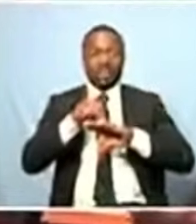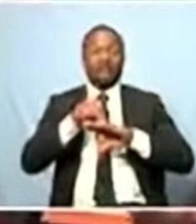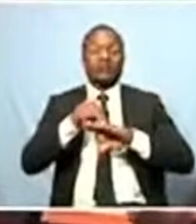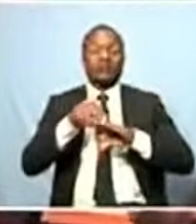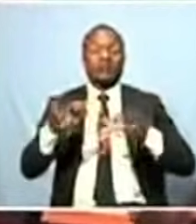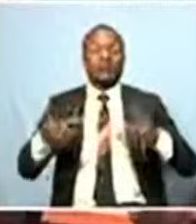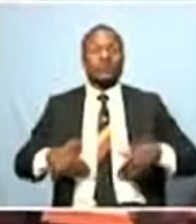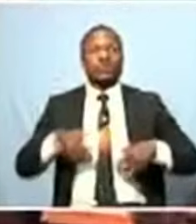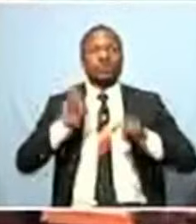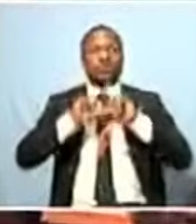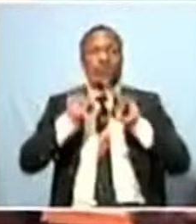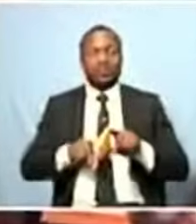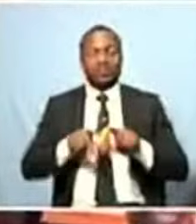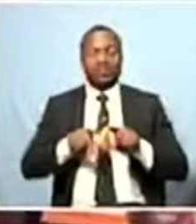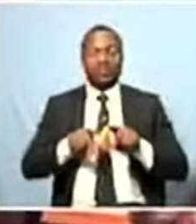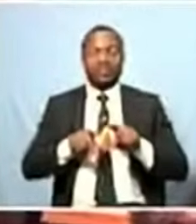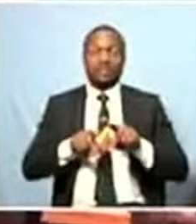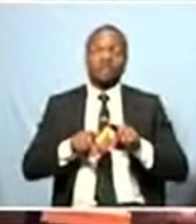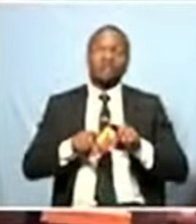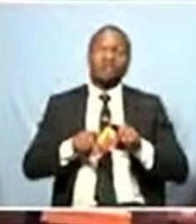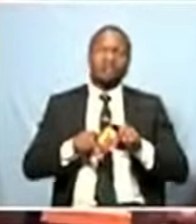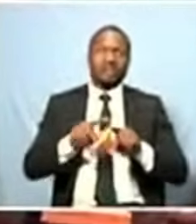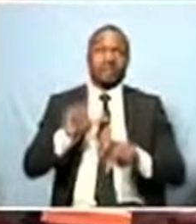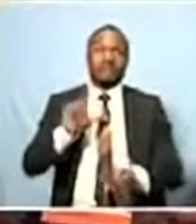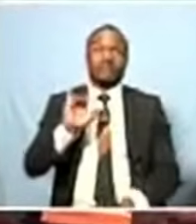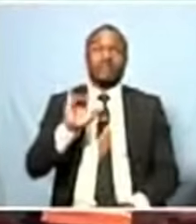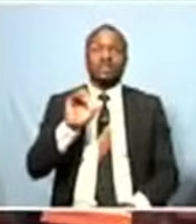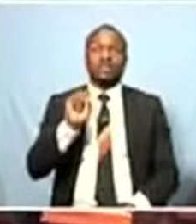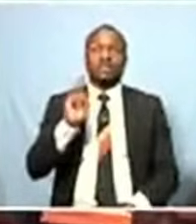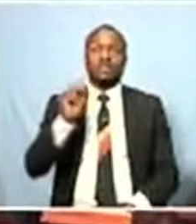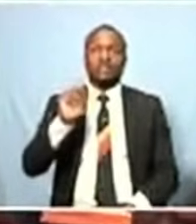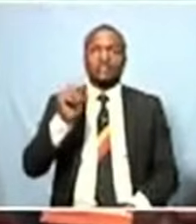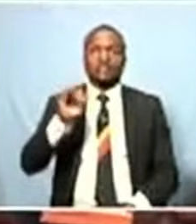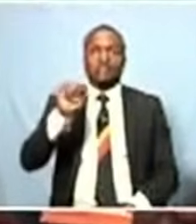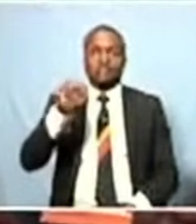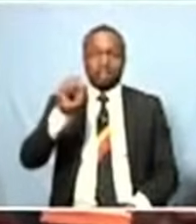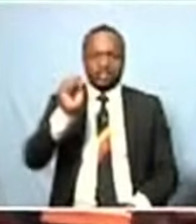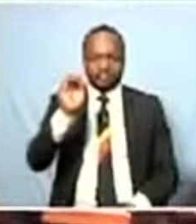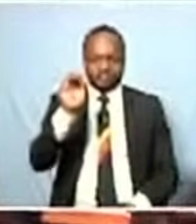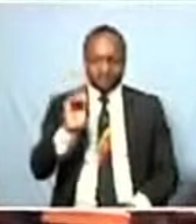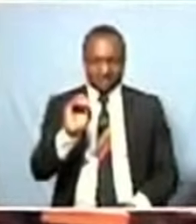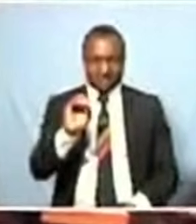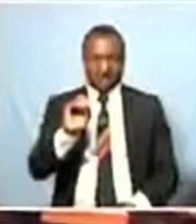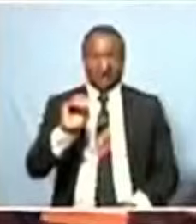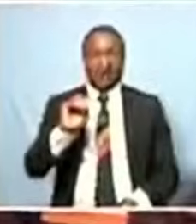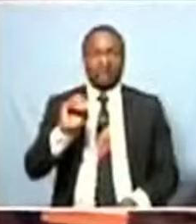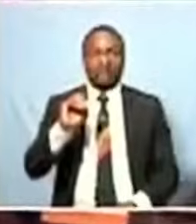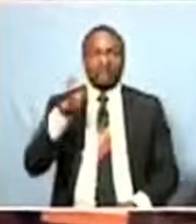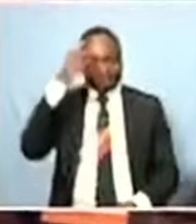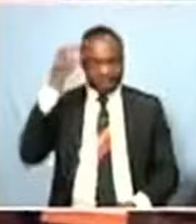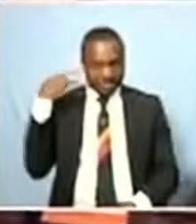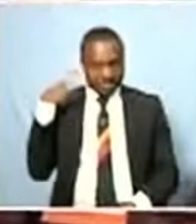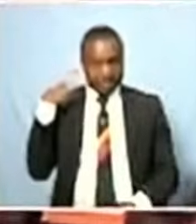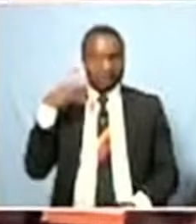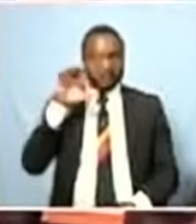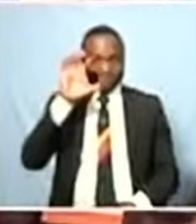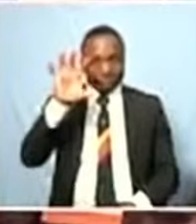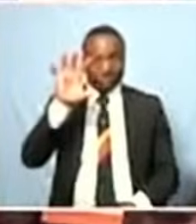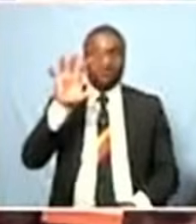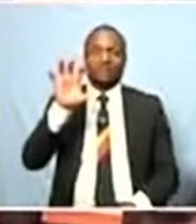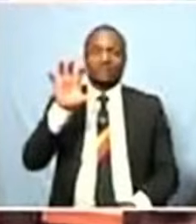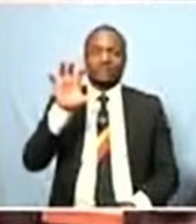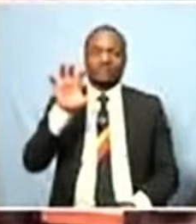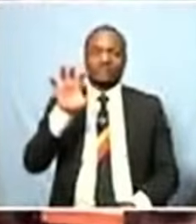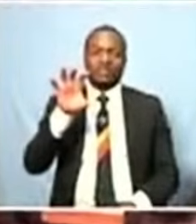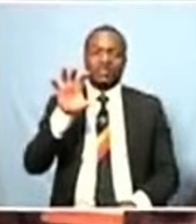Mr. Gilbert Riswaniso, the Office of the Provincial Minister from Chinga Province, the